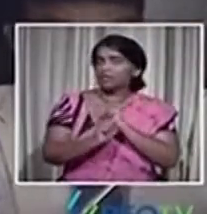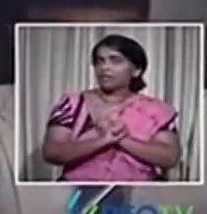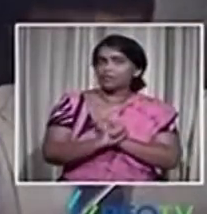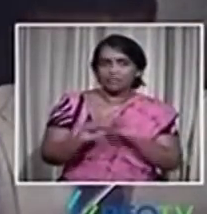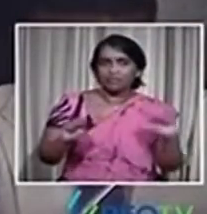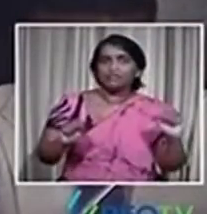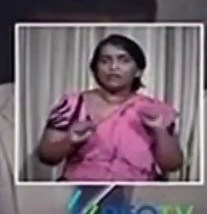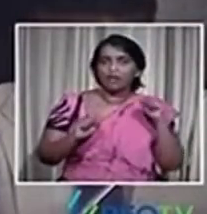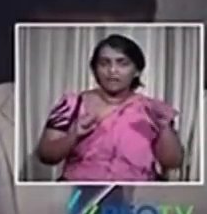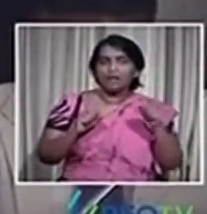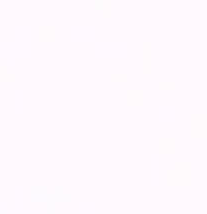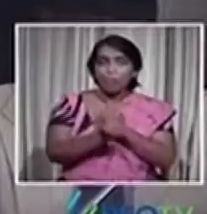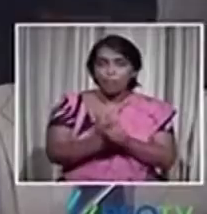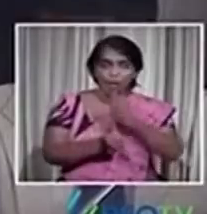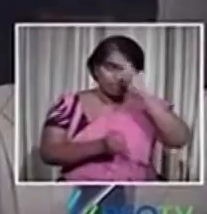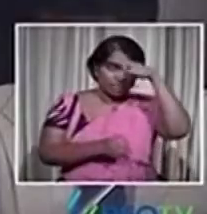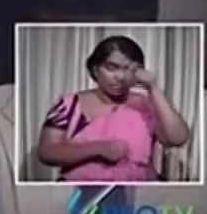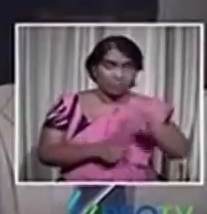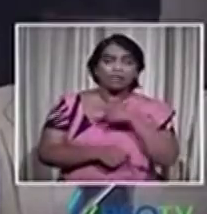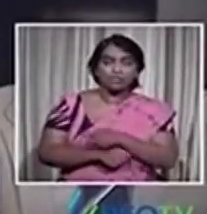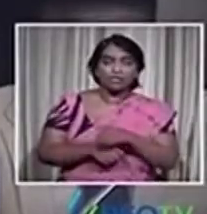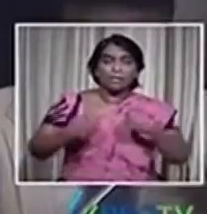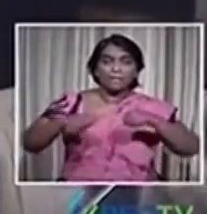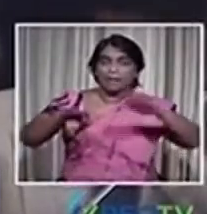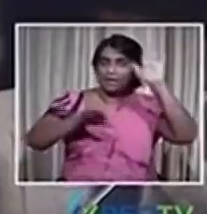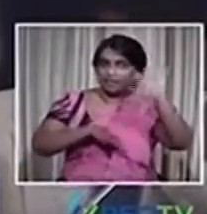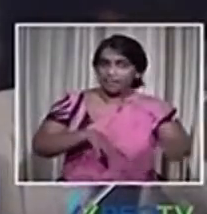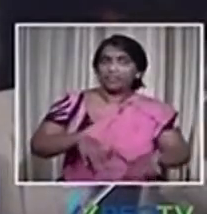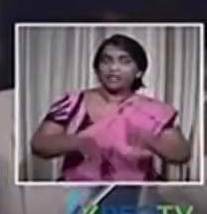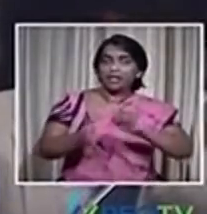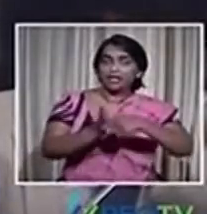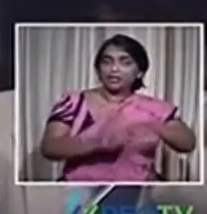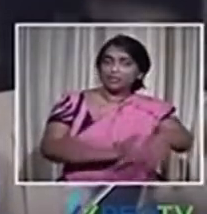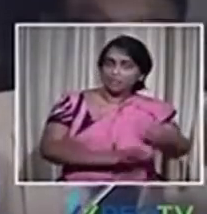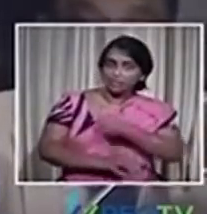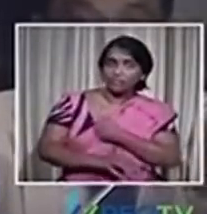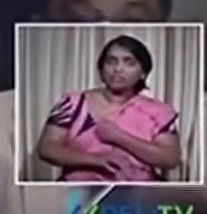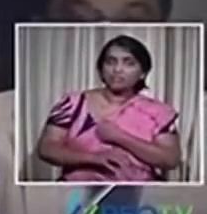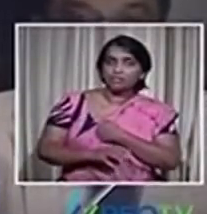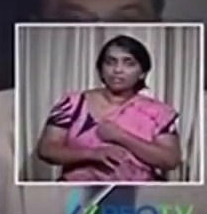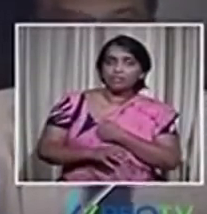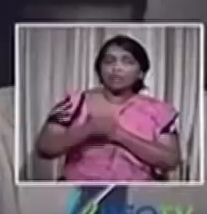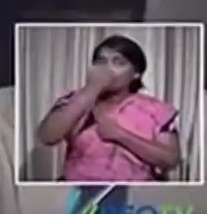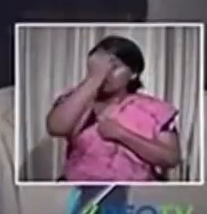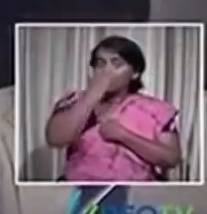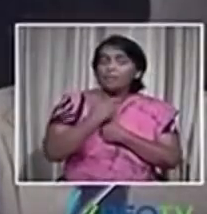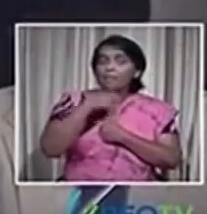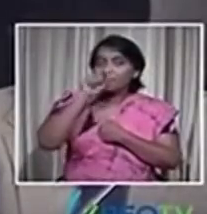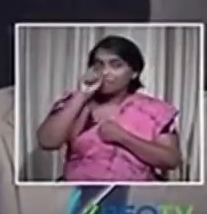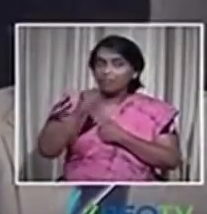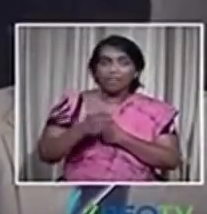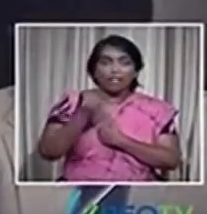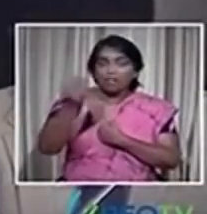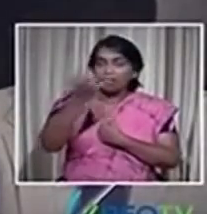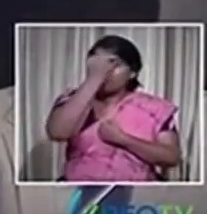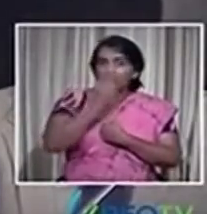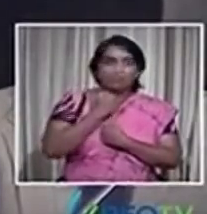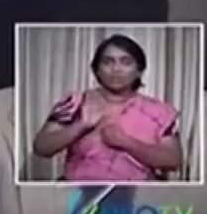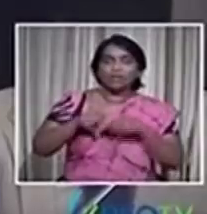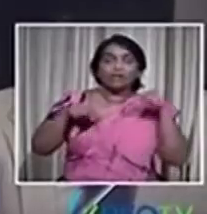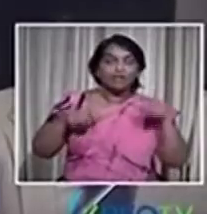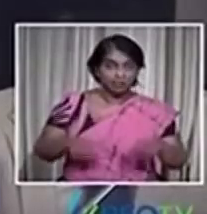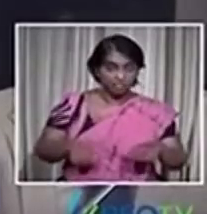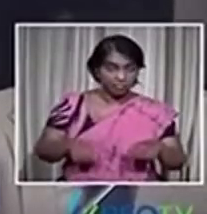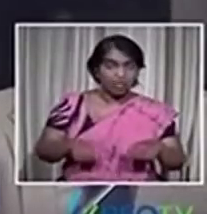to remove his mask. He refused to do it. The police has decided to conduct an inquiry on this police officer. How can the army commander order the IGP to conduct